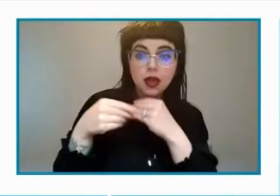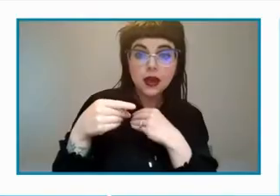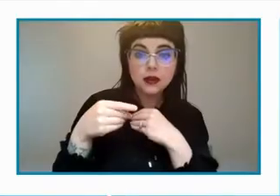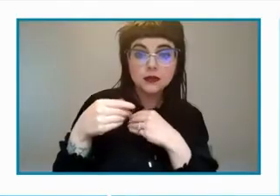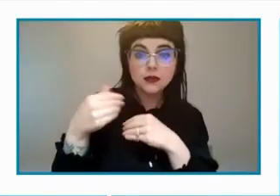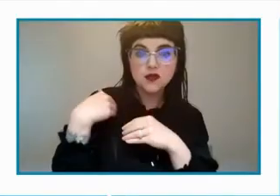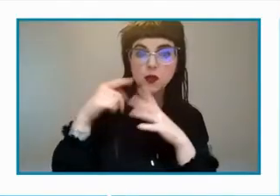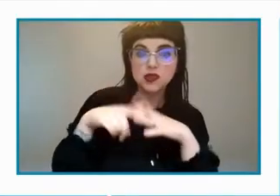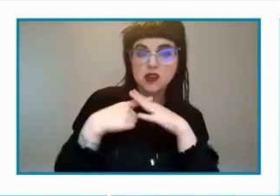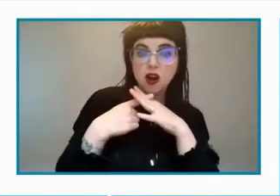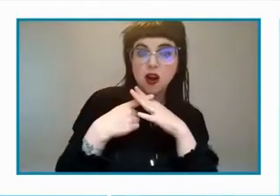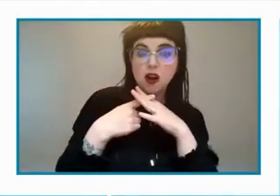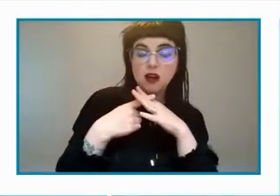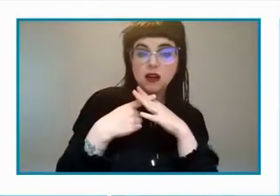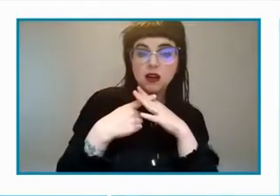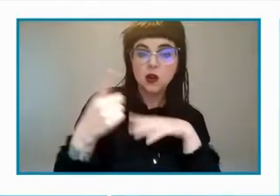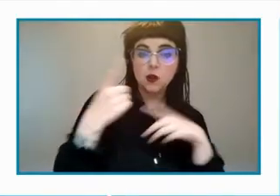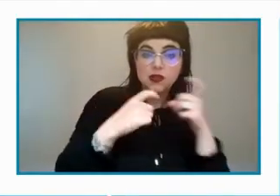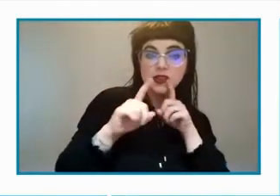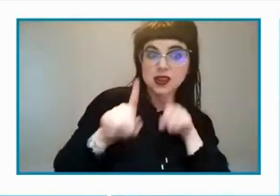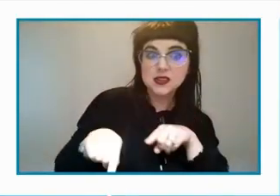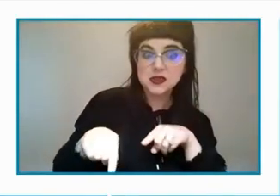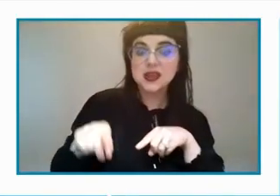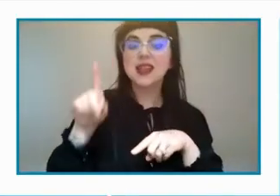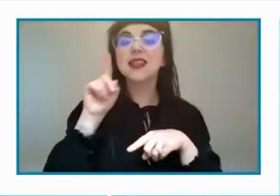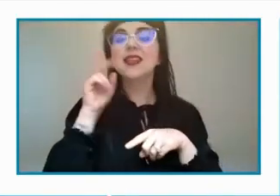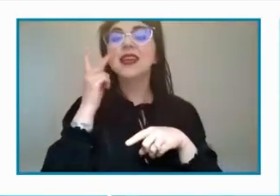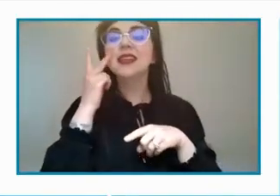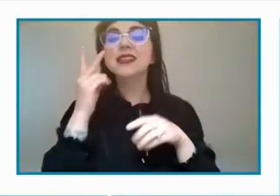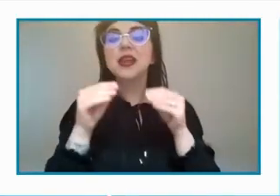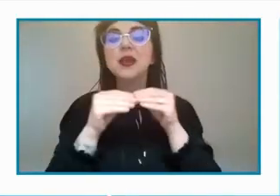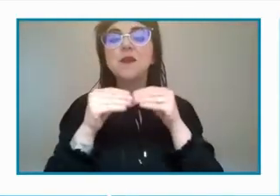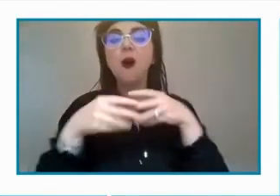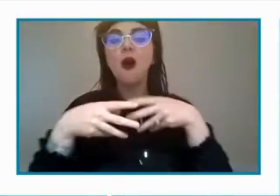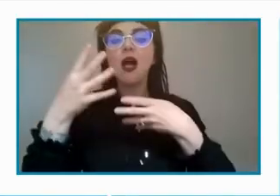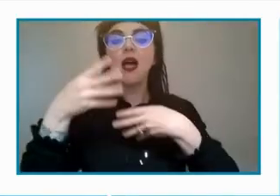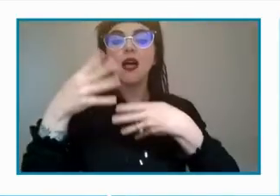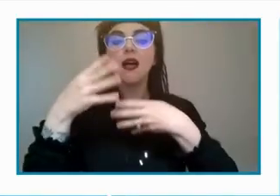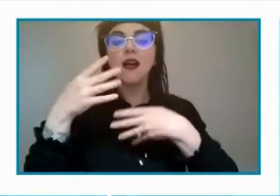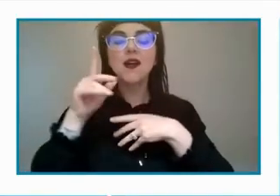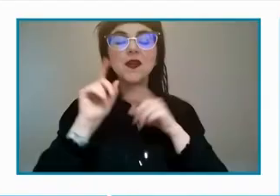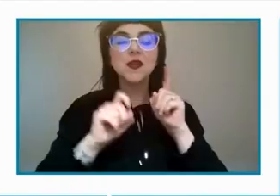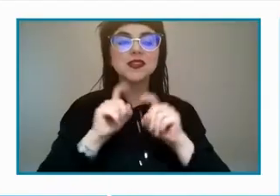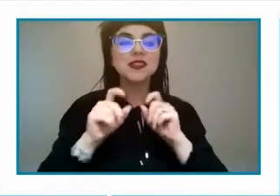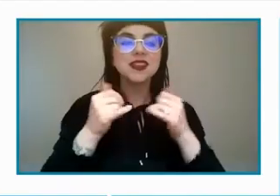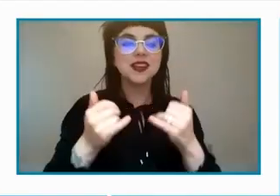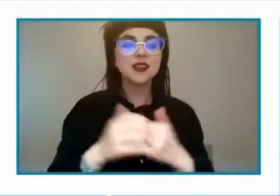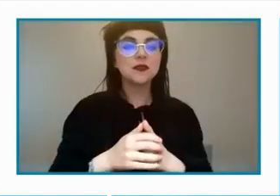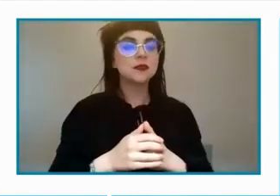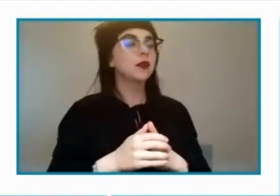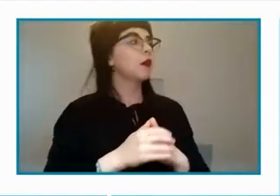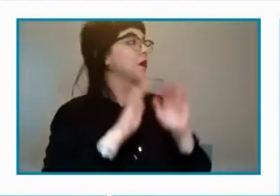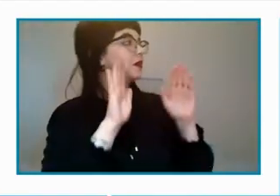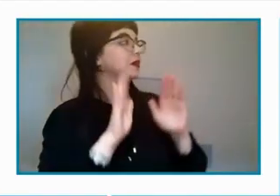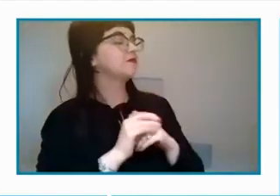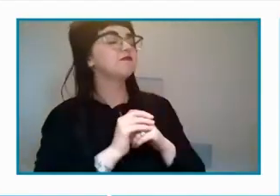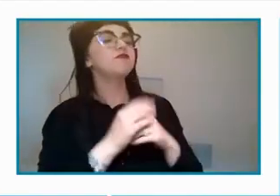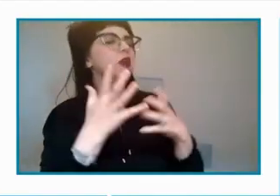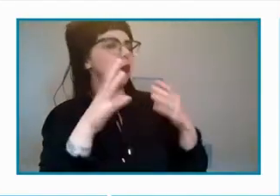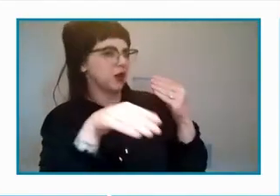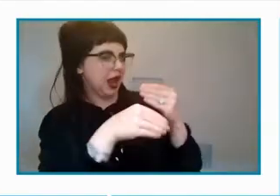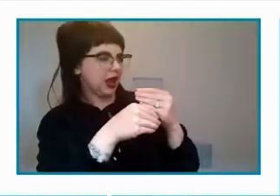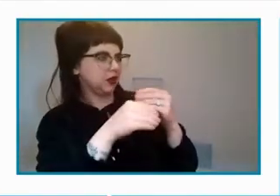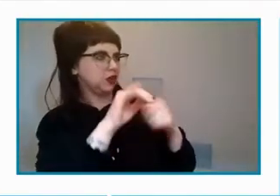Q&A. Looks like we have a couple questions rolling through. Oh, wonderful. No, I just going to say, adding on to what Jennifer said, you're